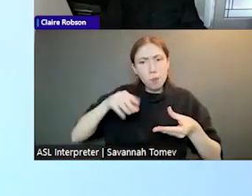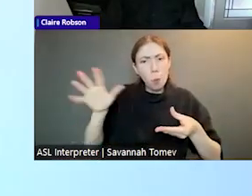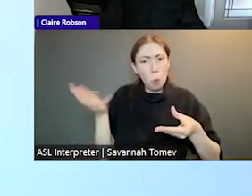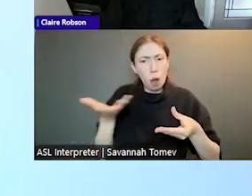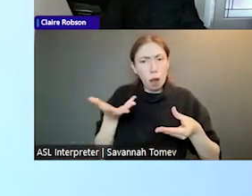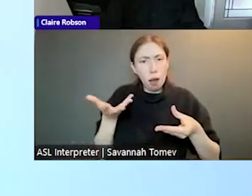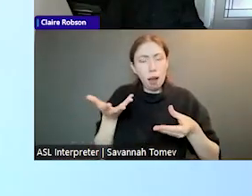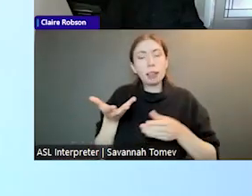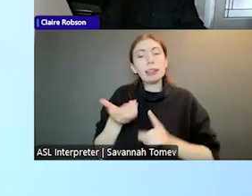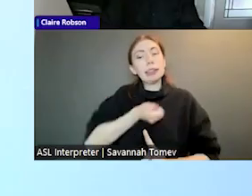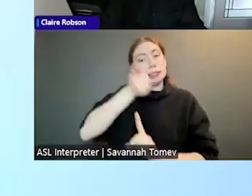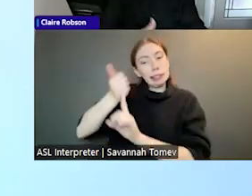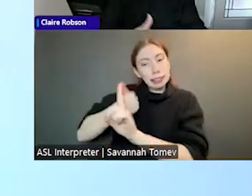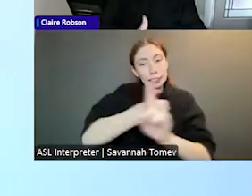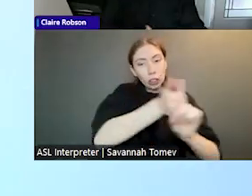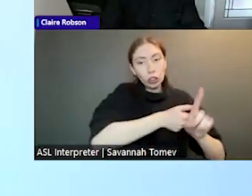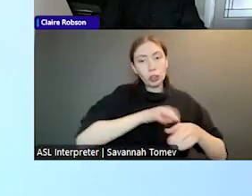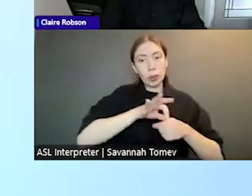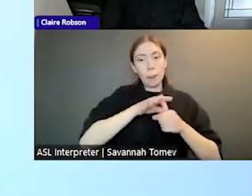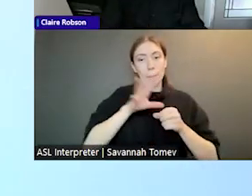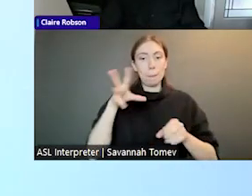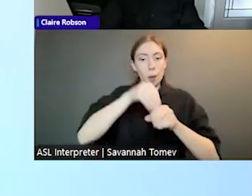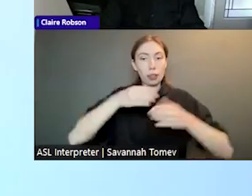of difference and dislocation